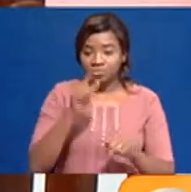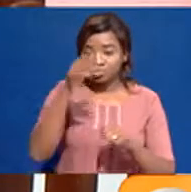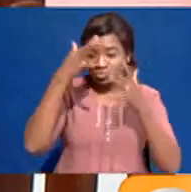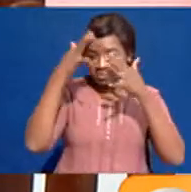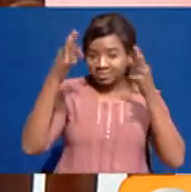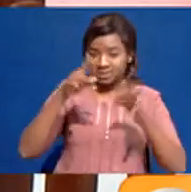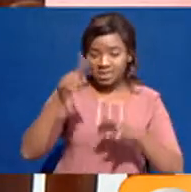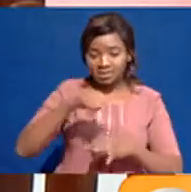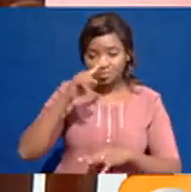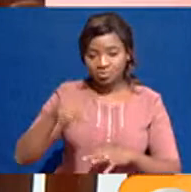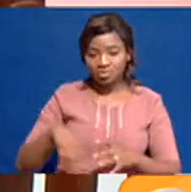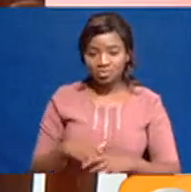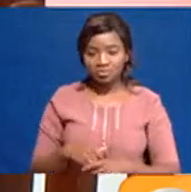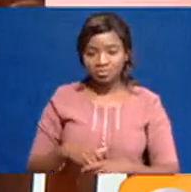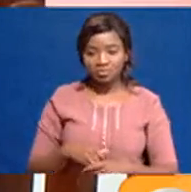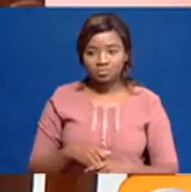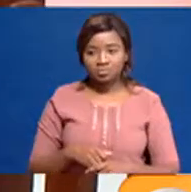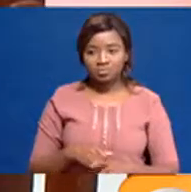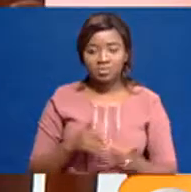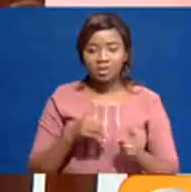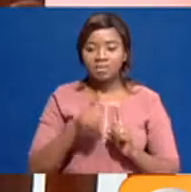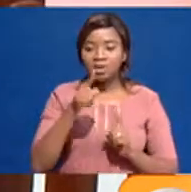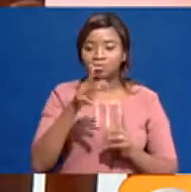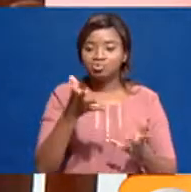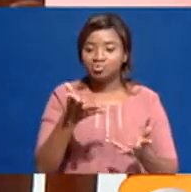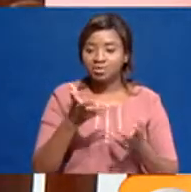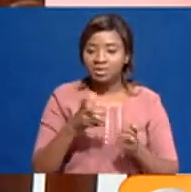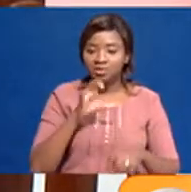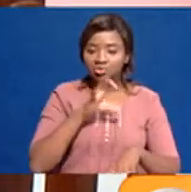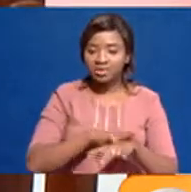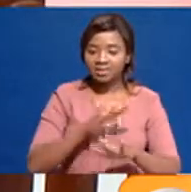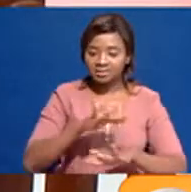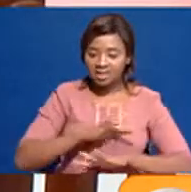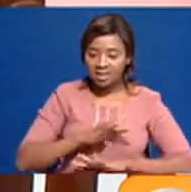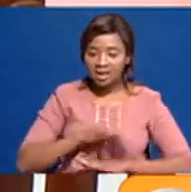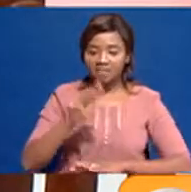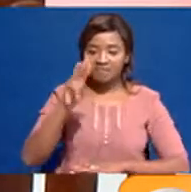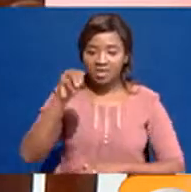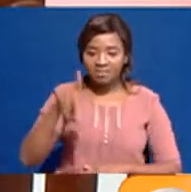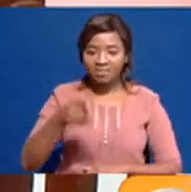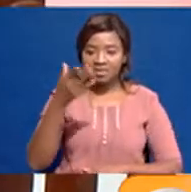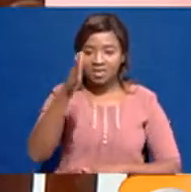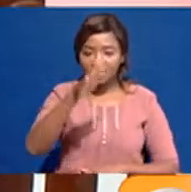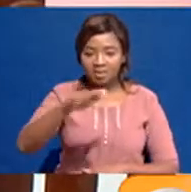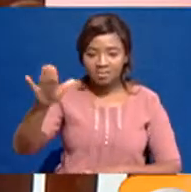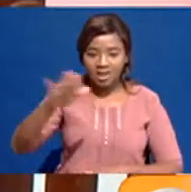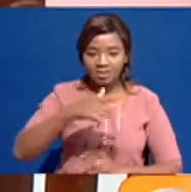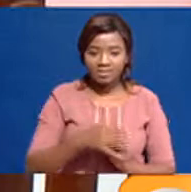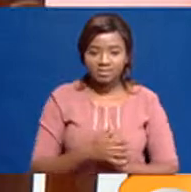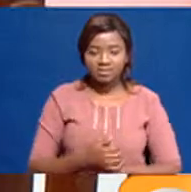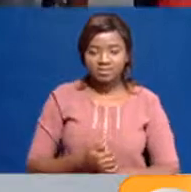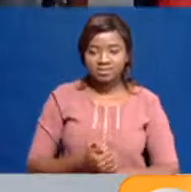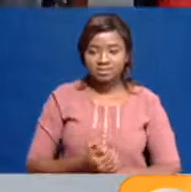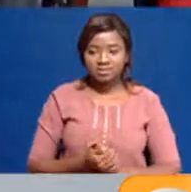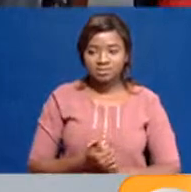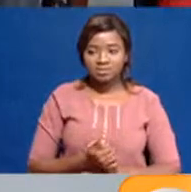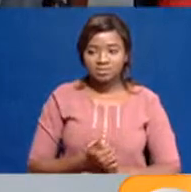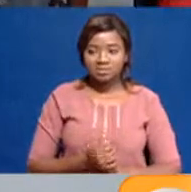know? Because you had to get enough MPs in the parliament because they can vote you out. Or you they see, can when